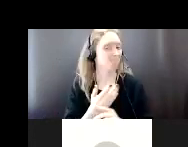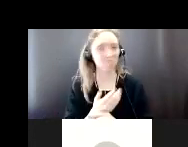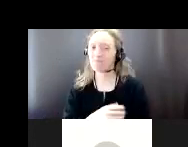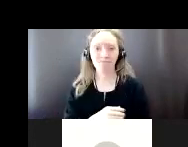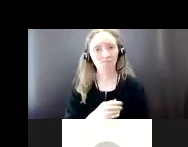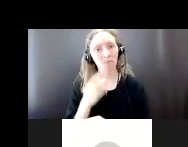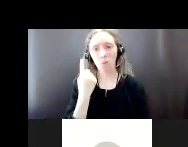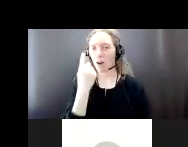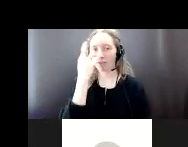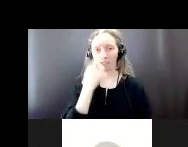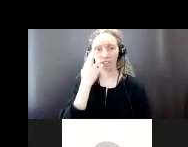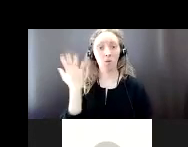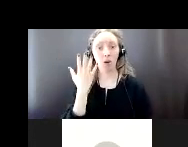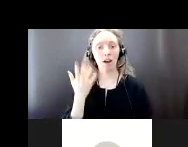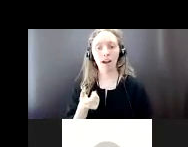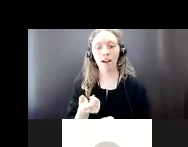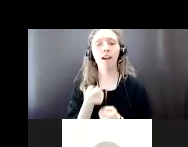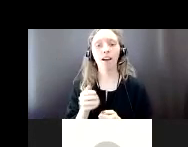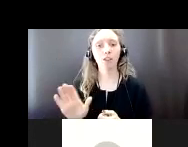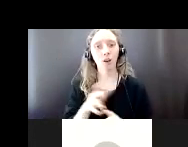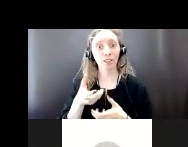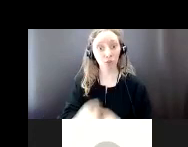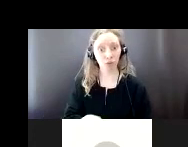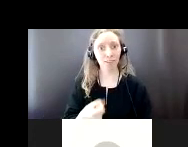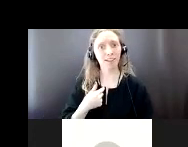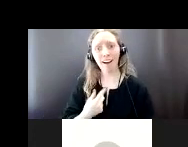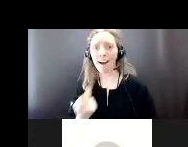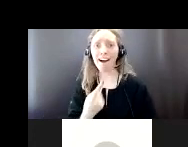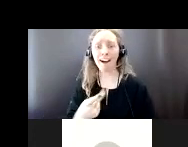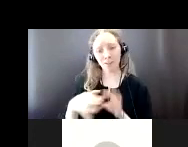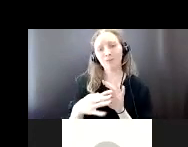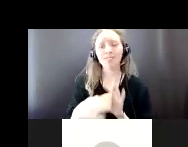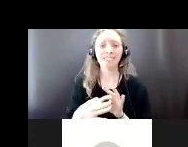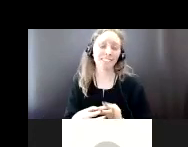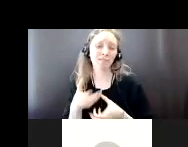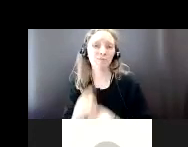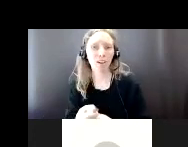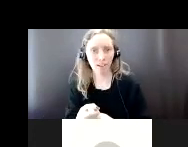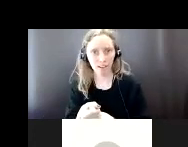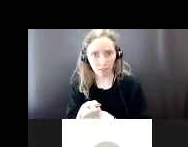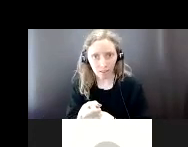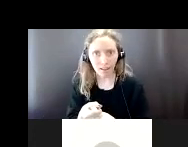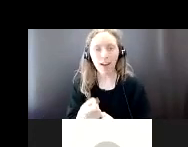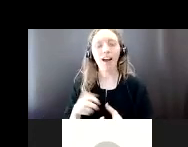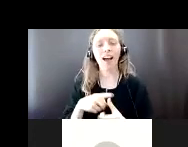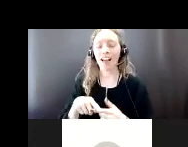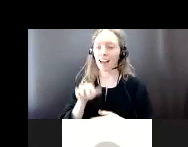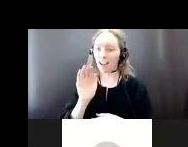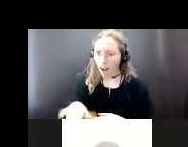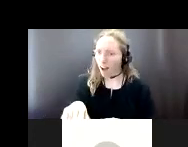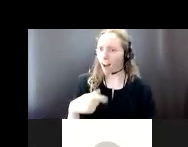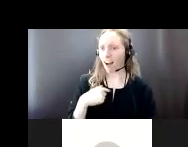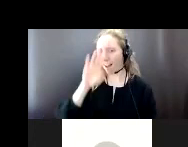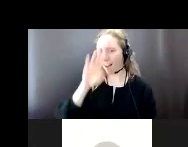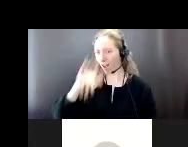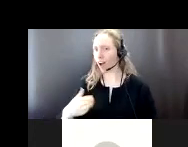they gain your trust, guess what they do? They talk about some wonderful opportunity that they have to help you make